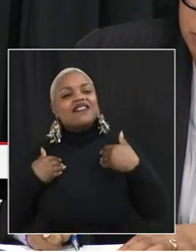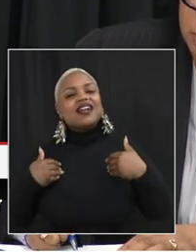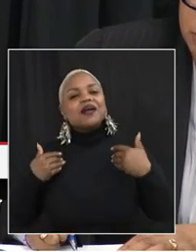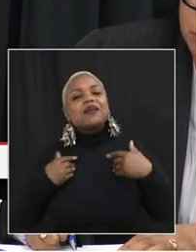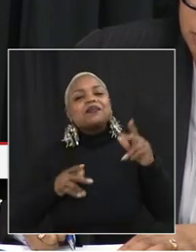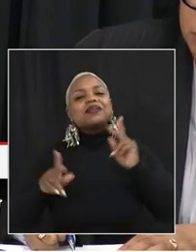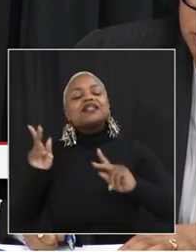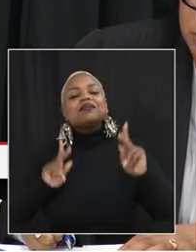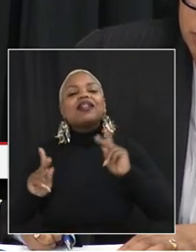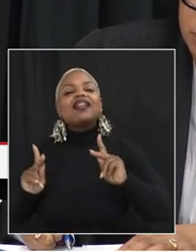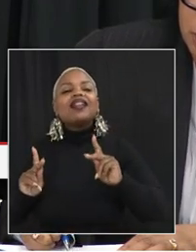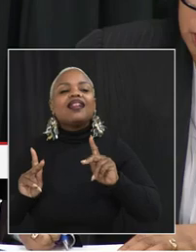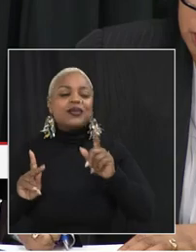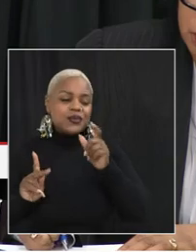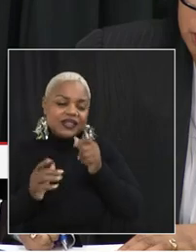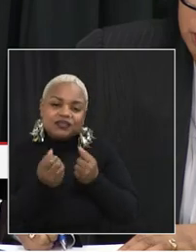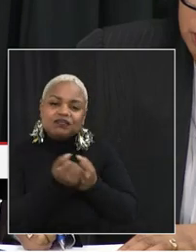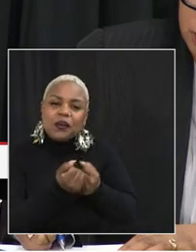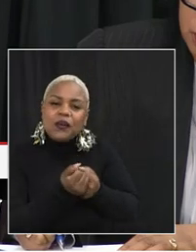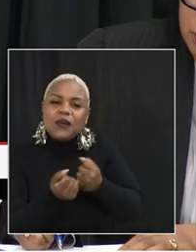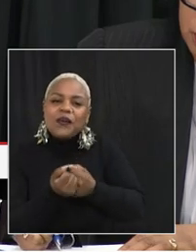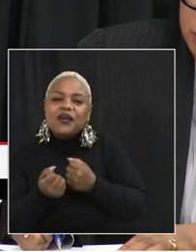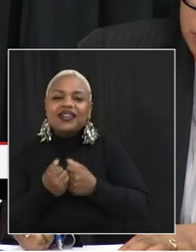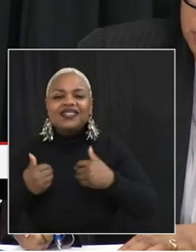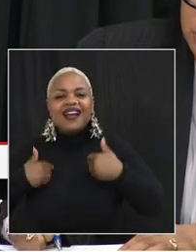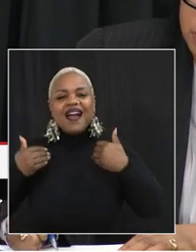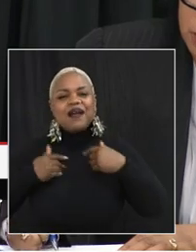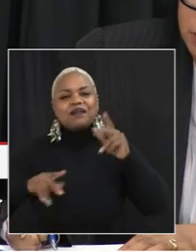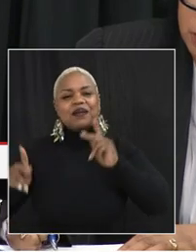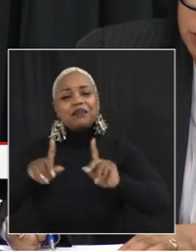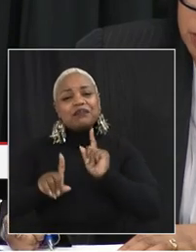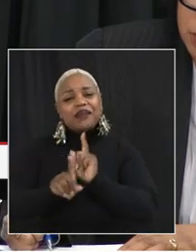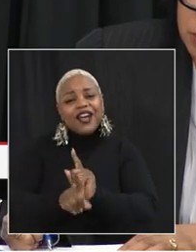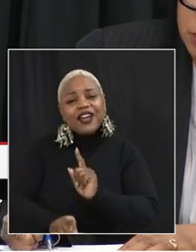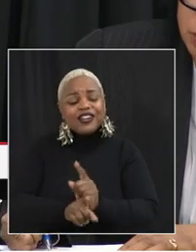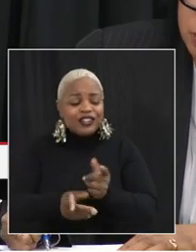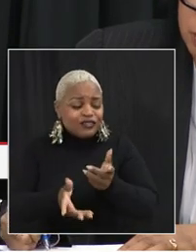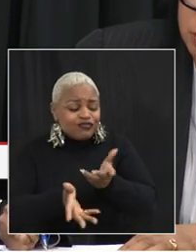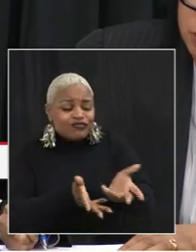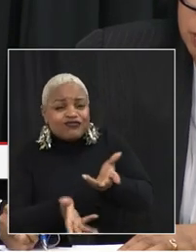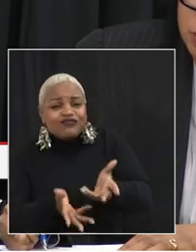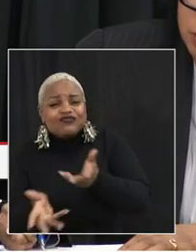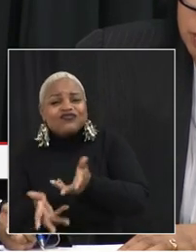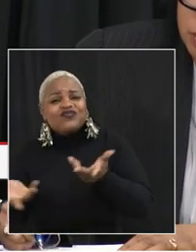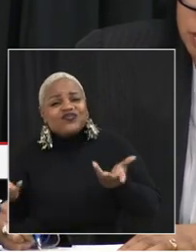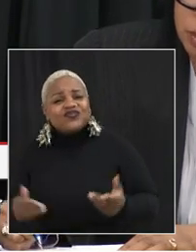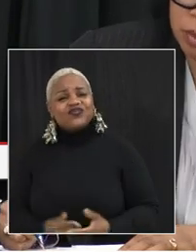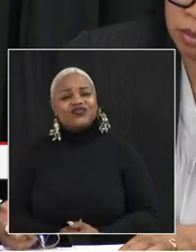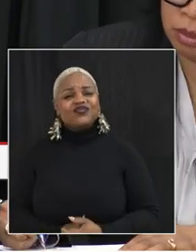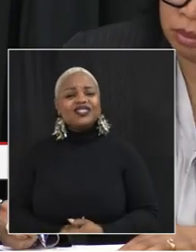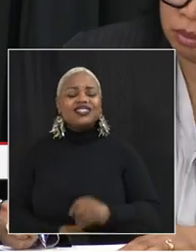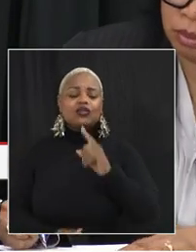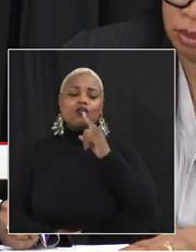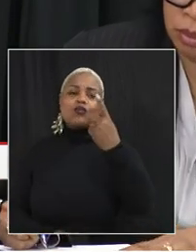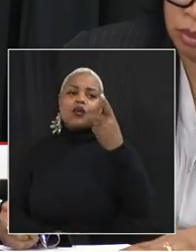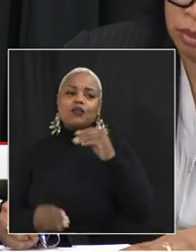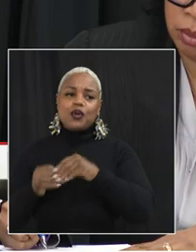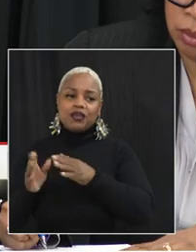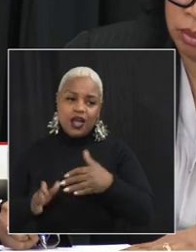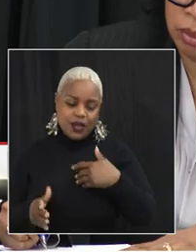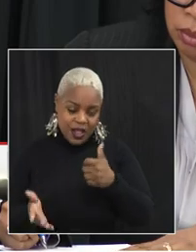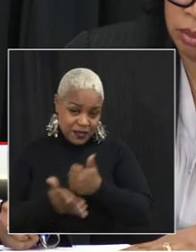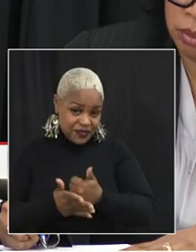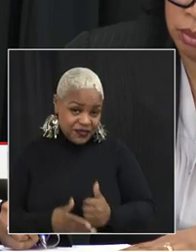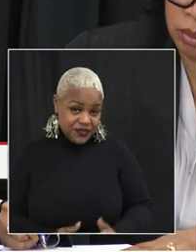can offer some small assistance in that regard. So that's another thing that we can do.